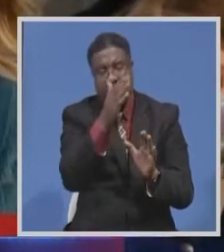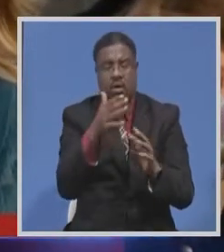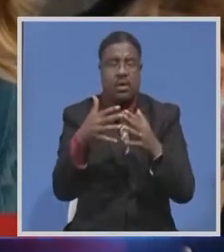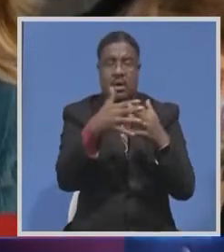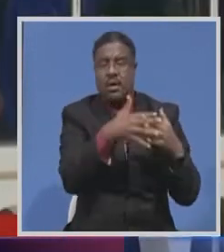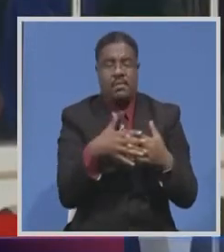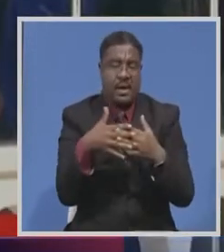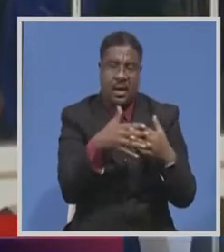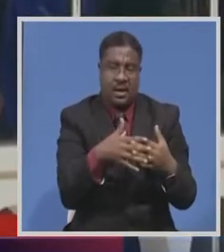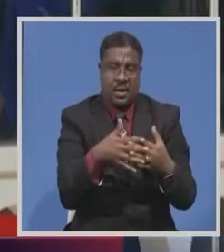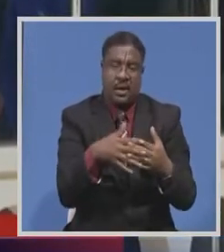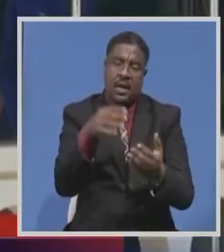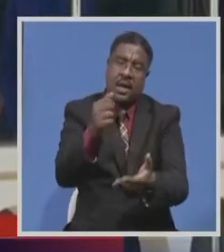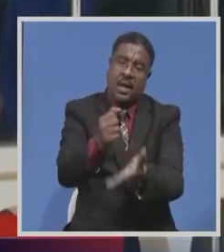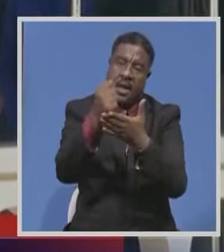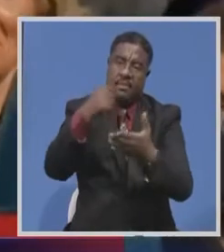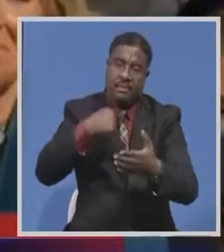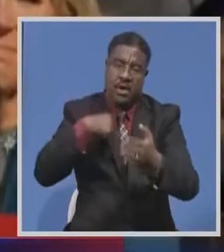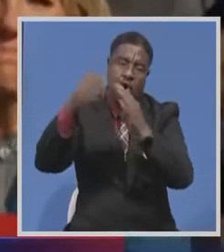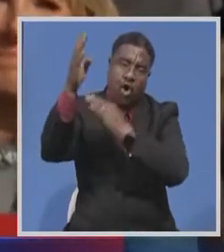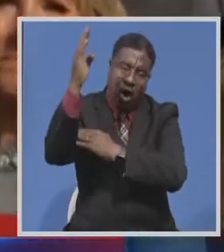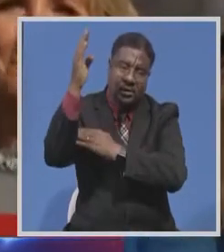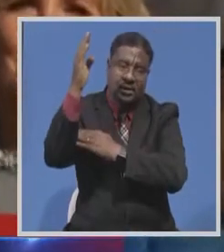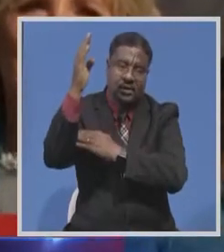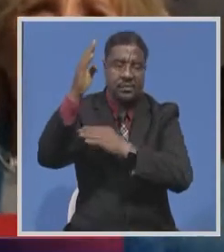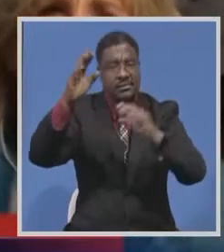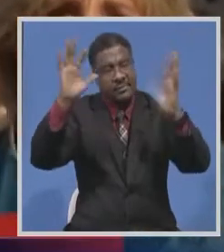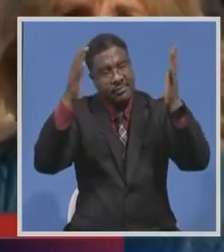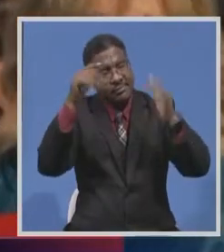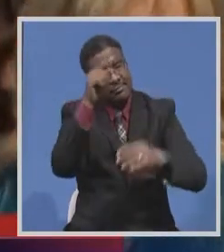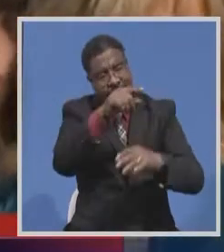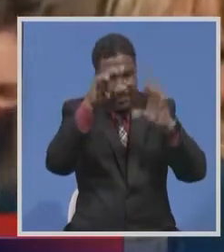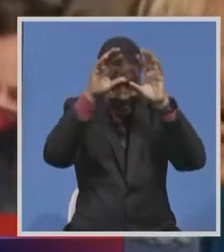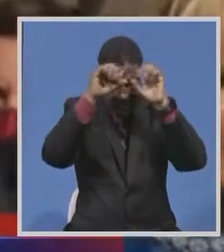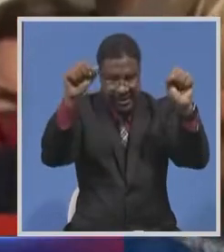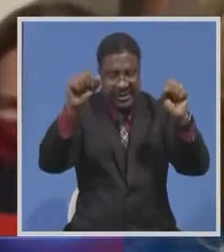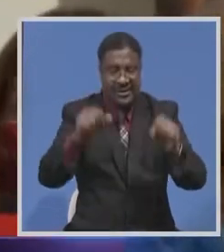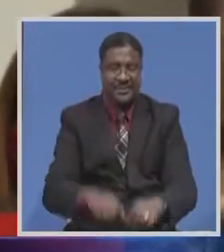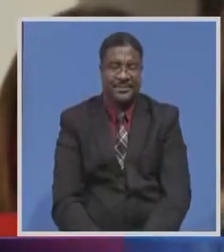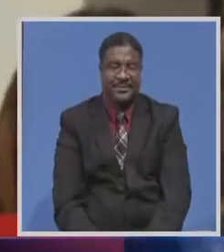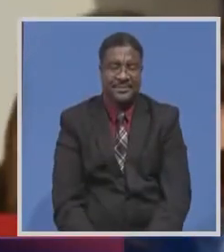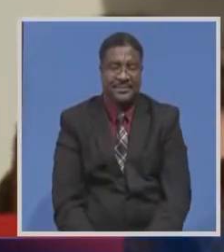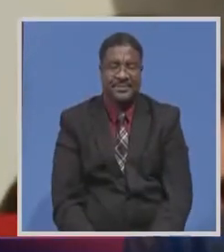of the United States so help you God so help me God congratulations mr. president God